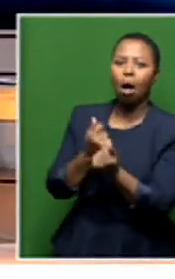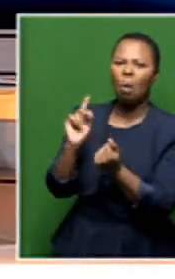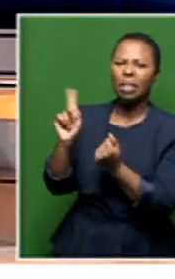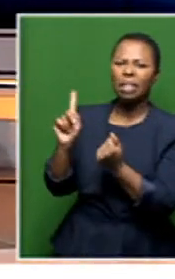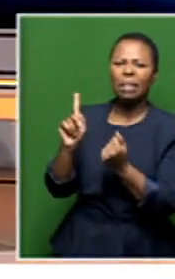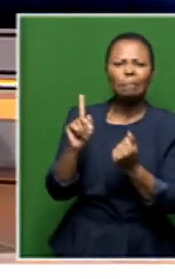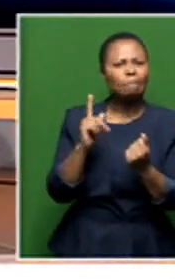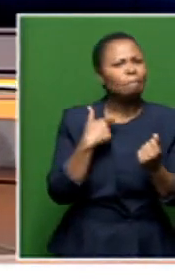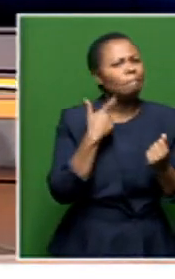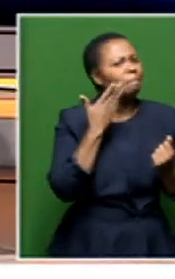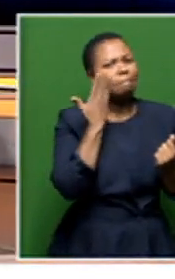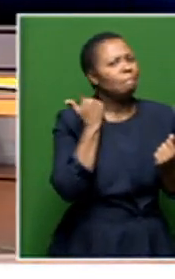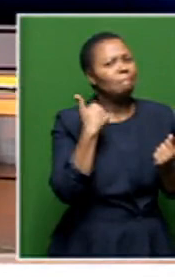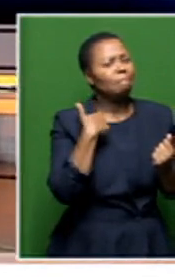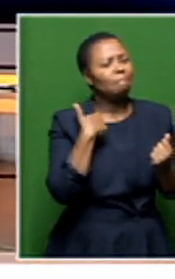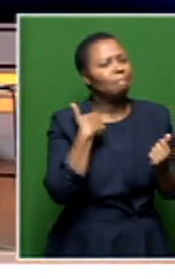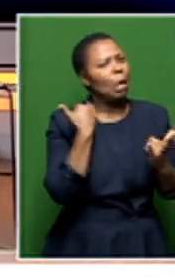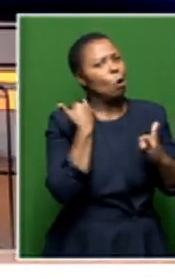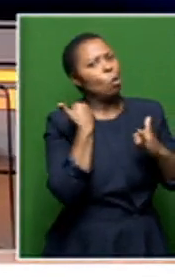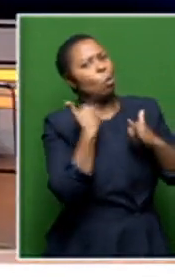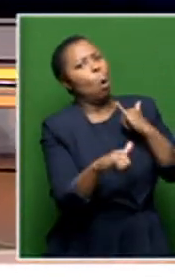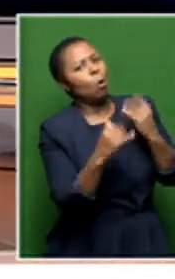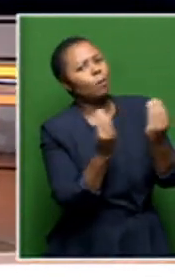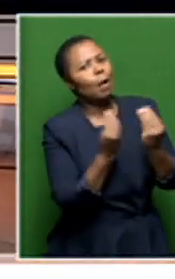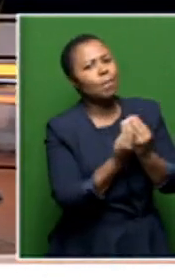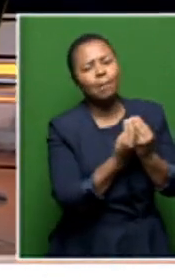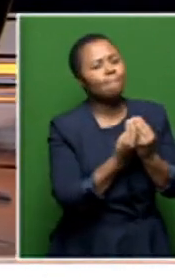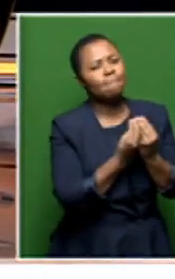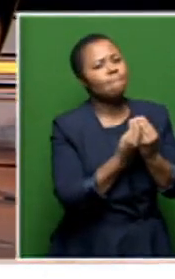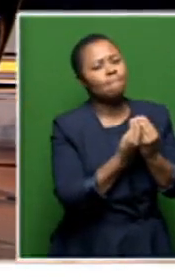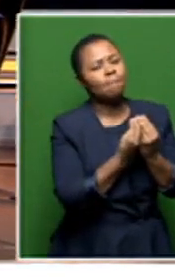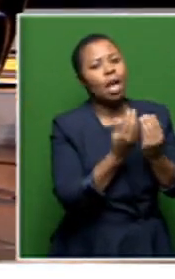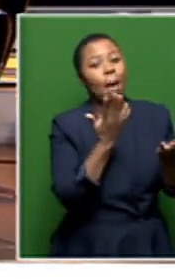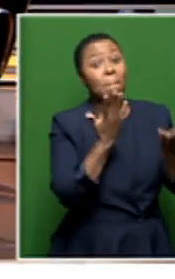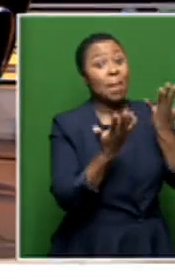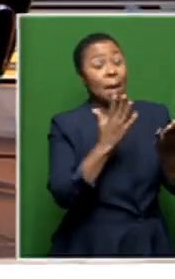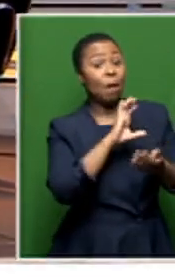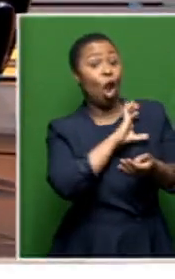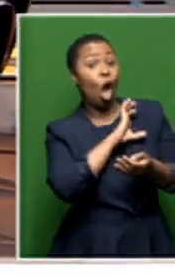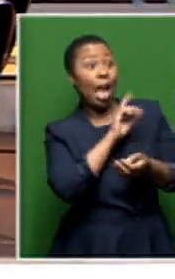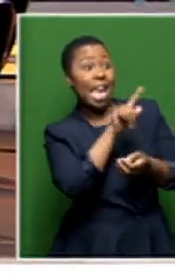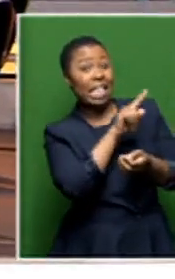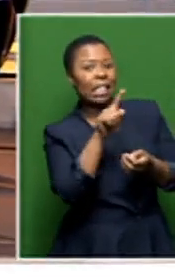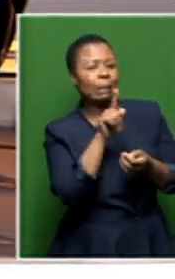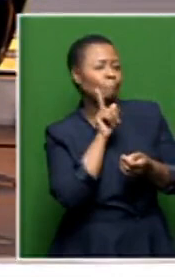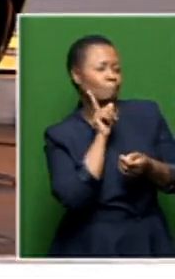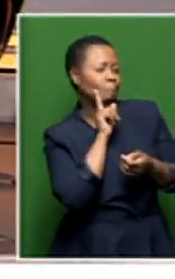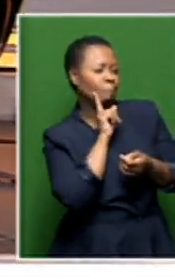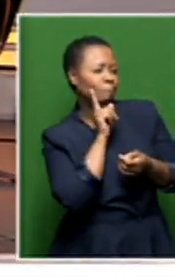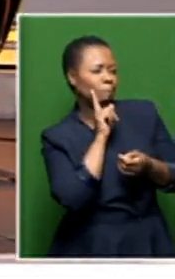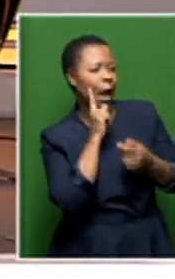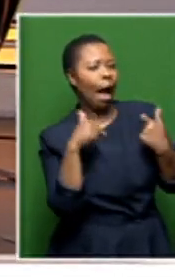I don't know if something we get wrong. Maybe the clients like to try us all out.